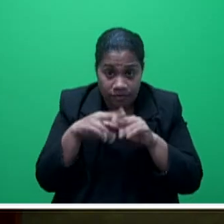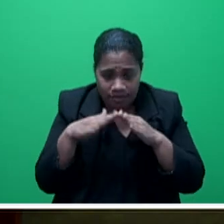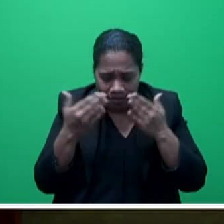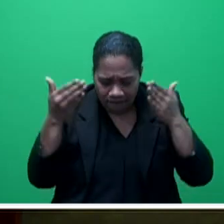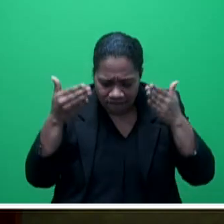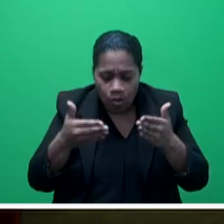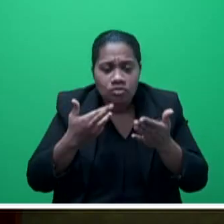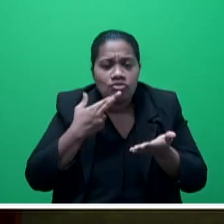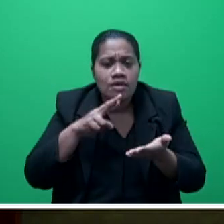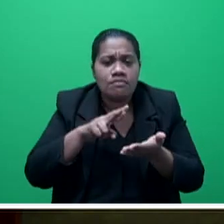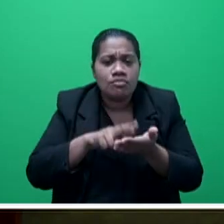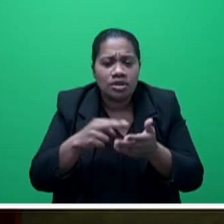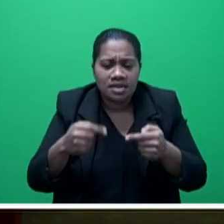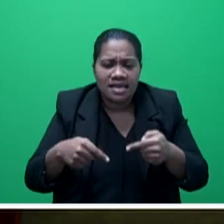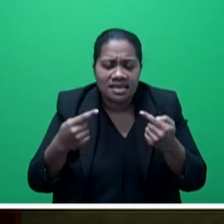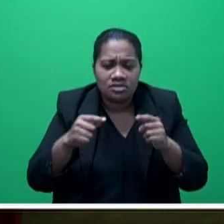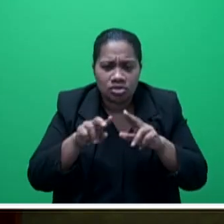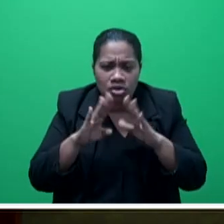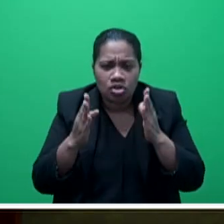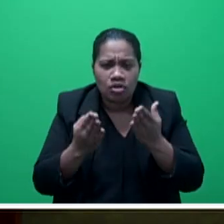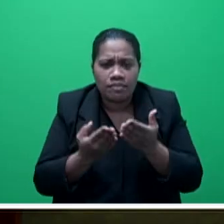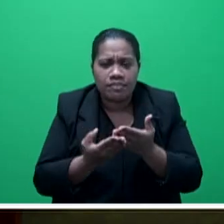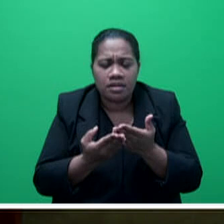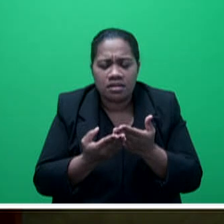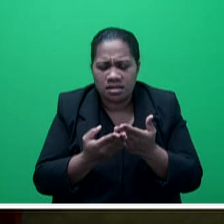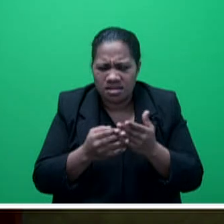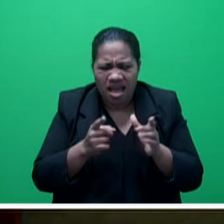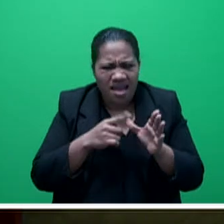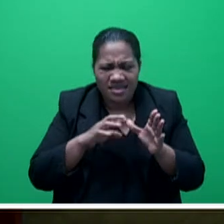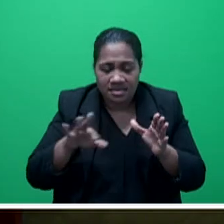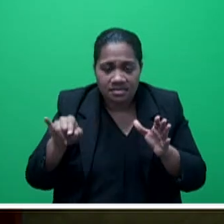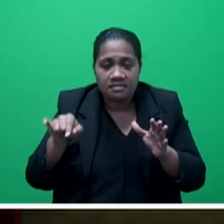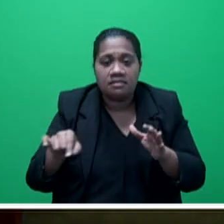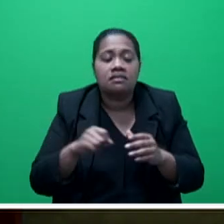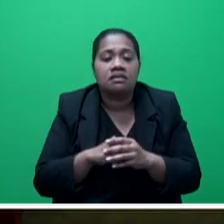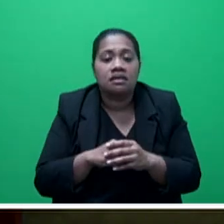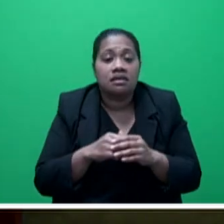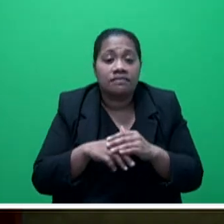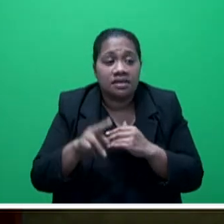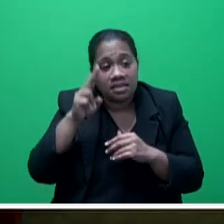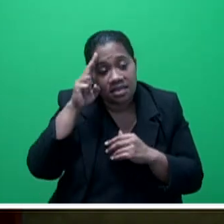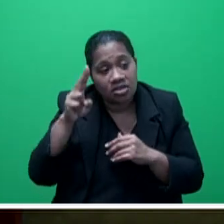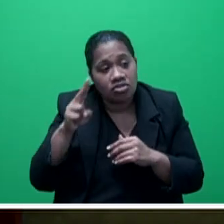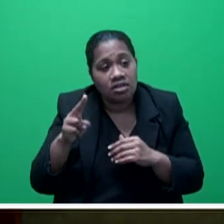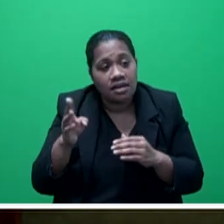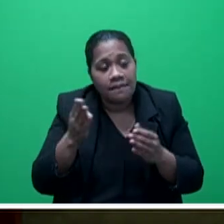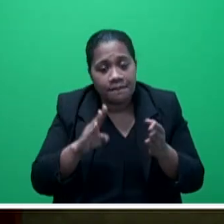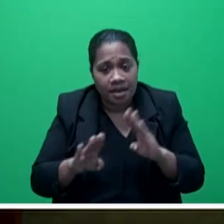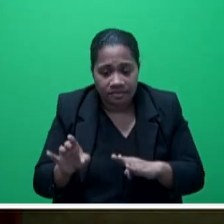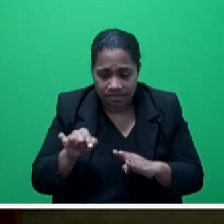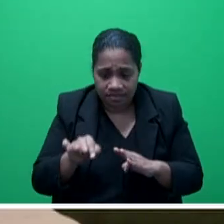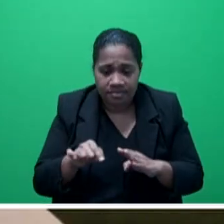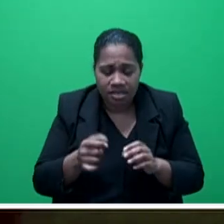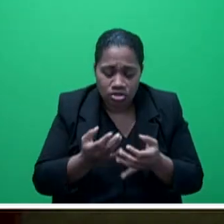reporting against the global ACI biodiversity targets and national biodiversity targets in the National Biodiversity Strategy and Action